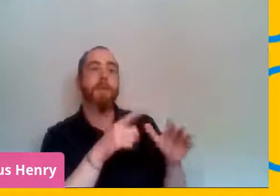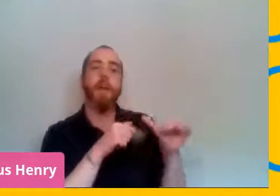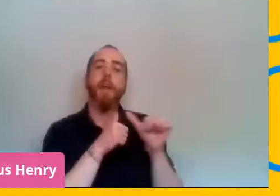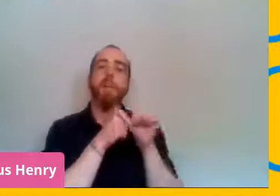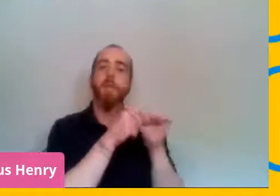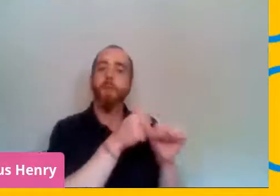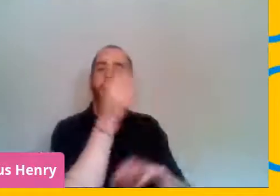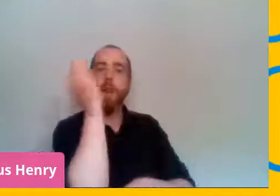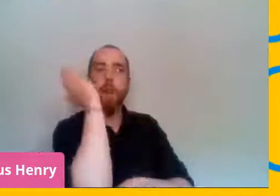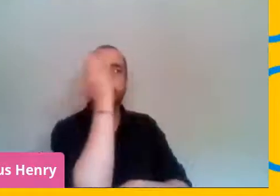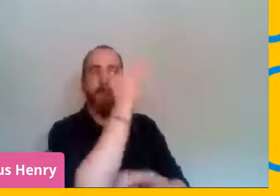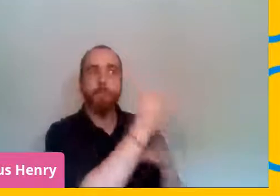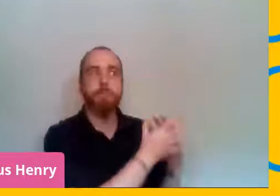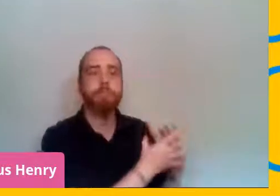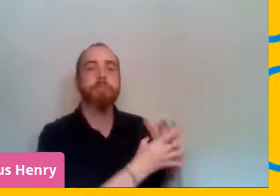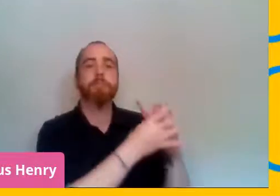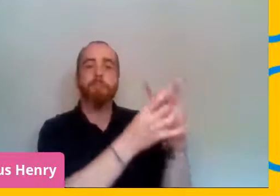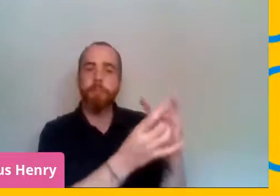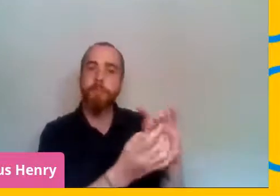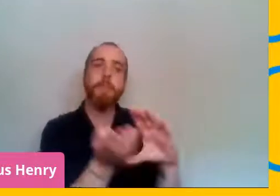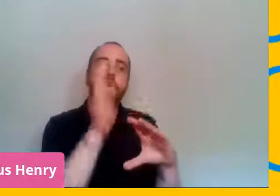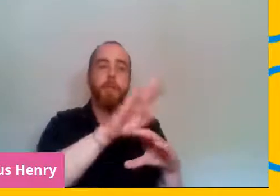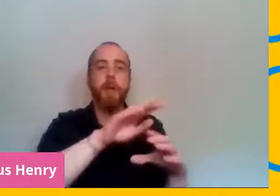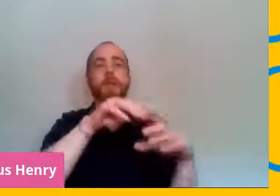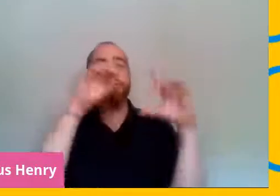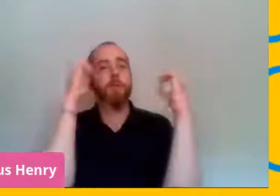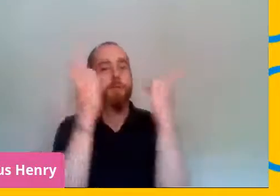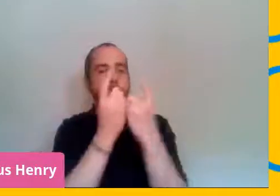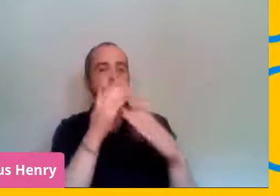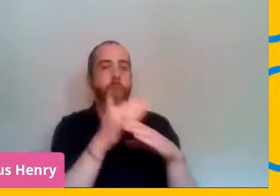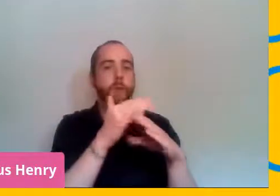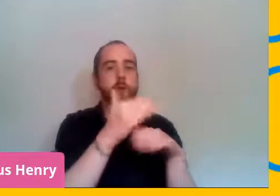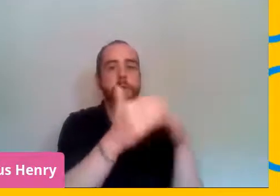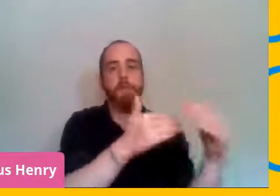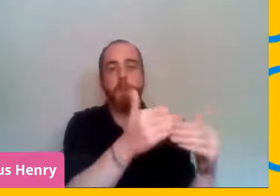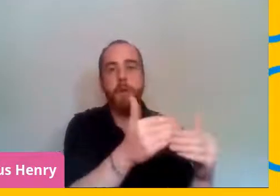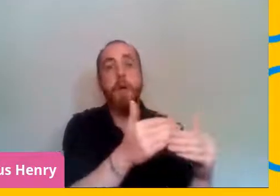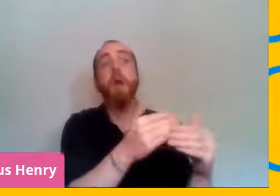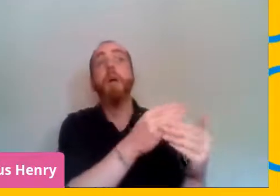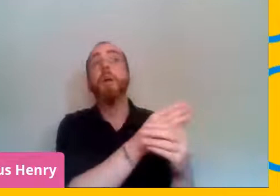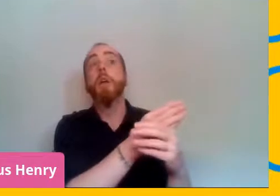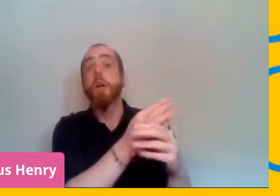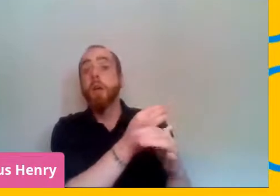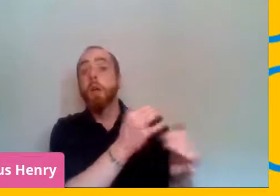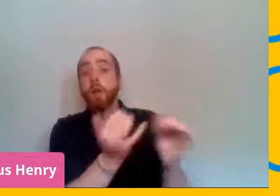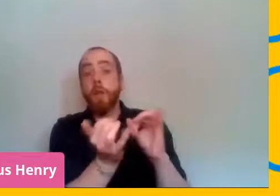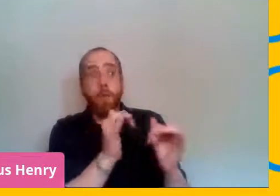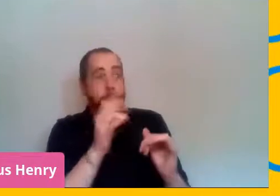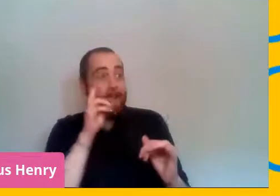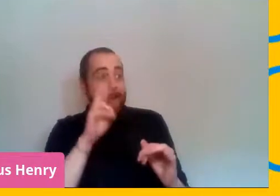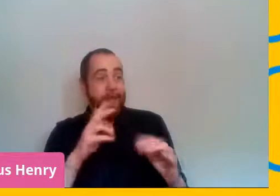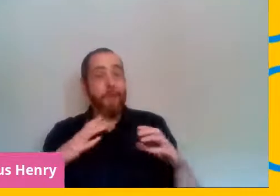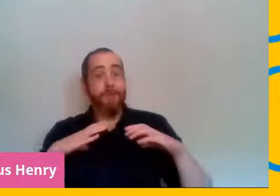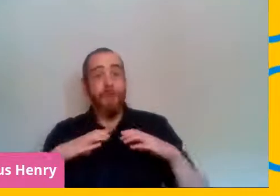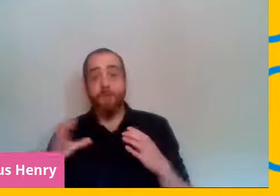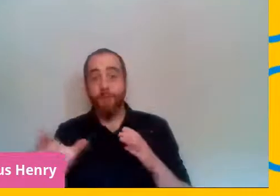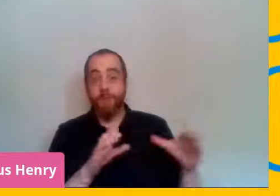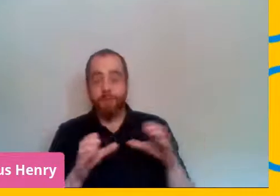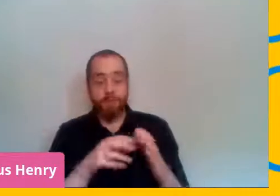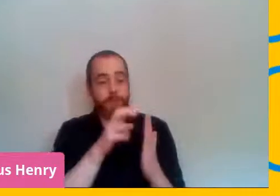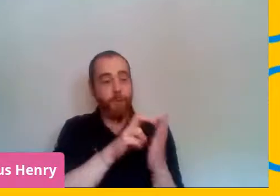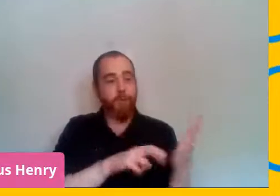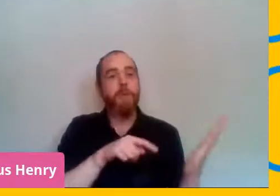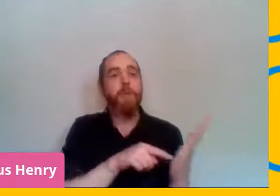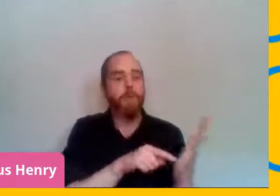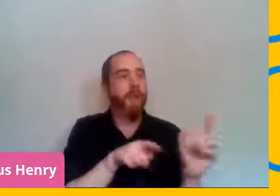be re-engaged. It was noted, I'm not sure which branch this was at, it was noted that casual contracts were being used in a way to